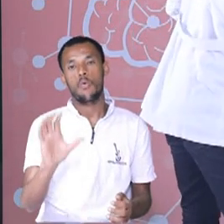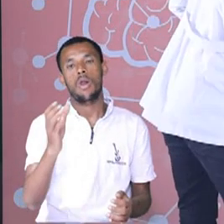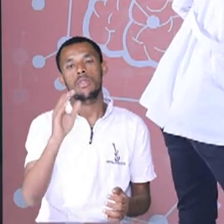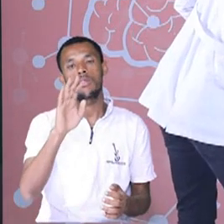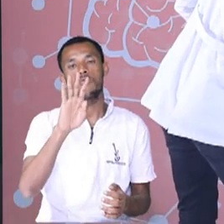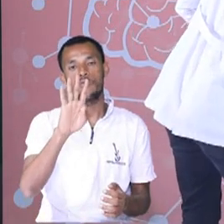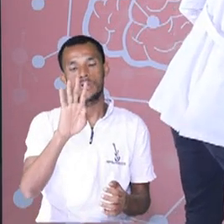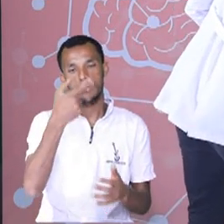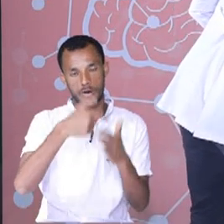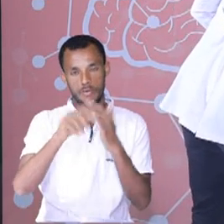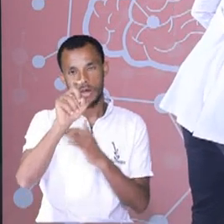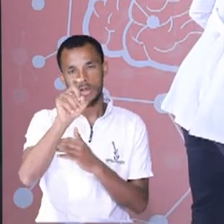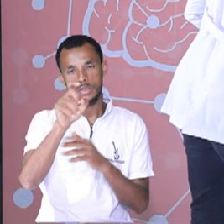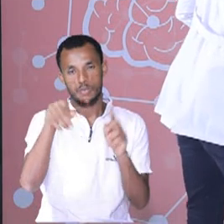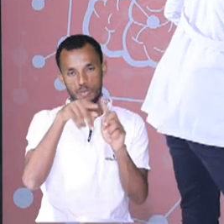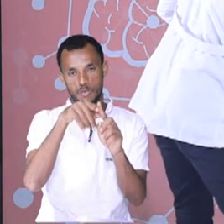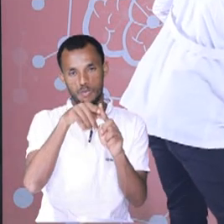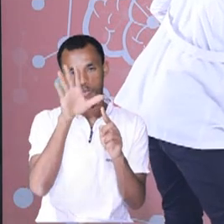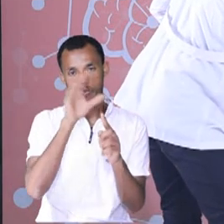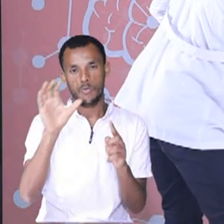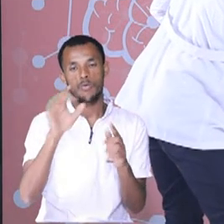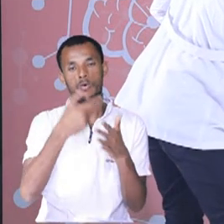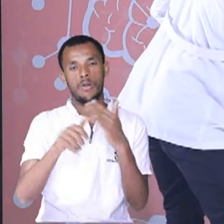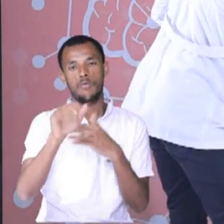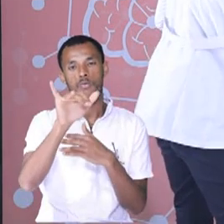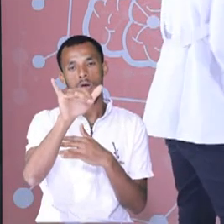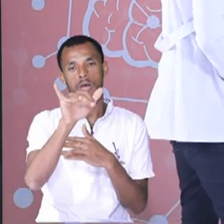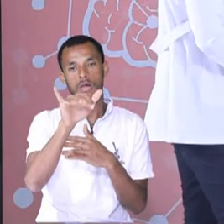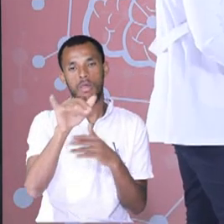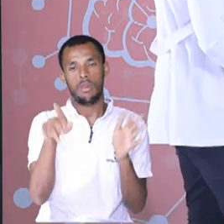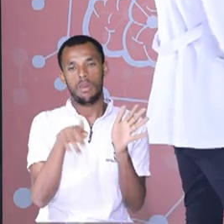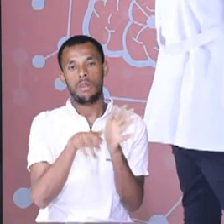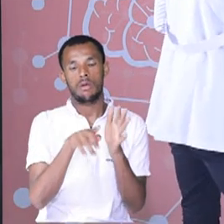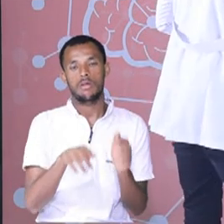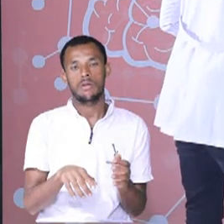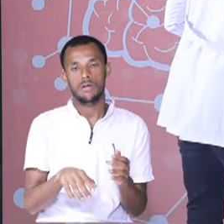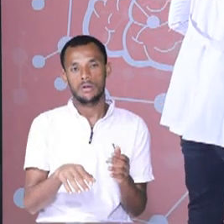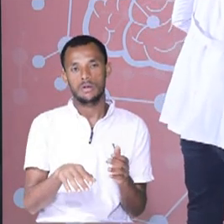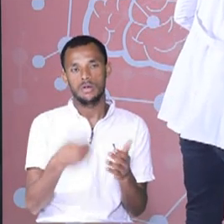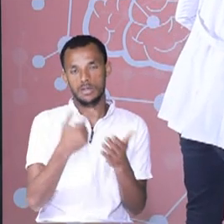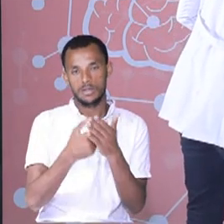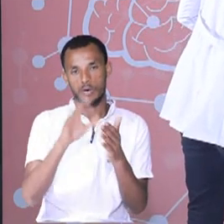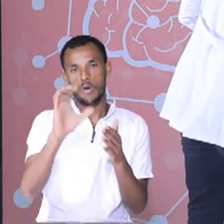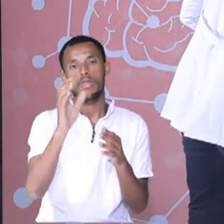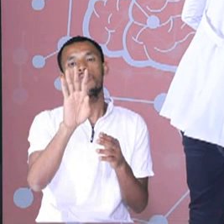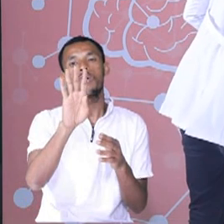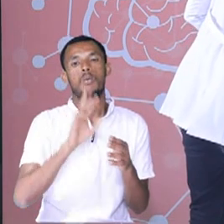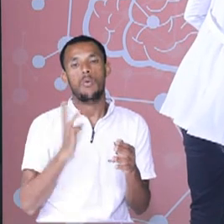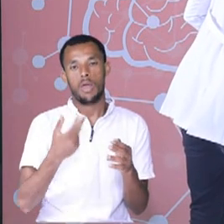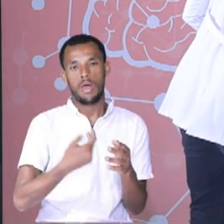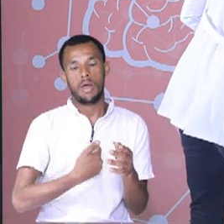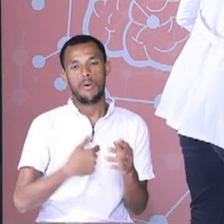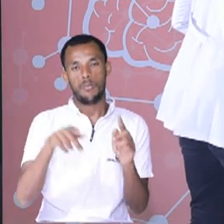4, the value of x is positive and the value of y is negative. Therefore in the quadrant 4 we